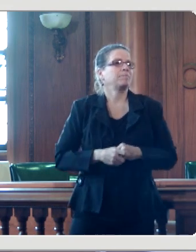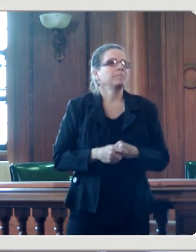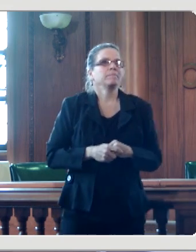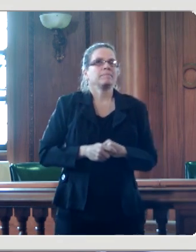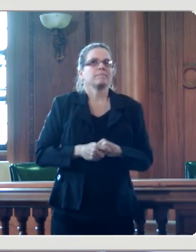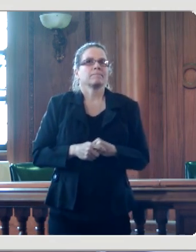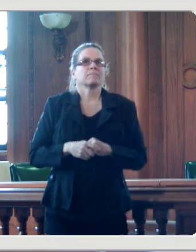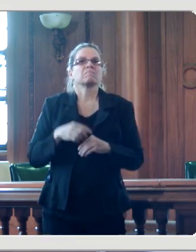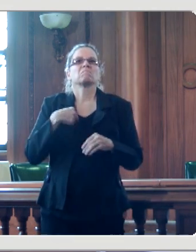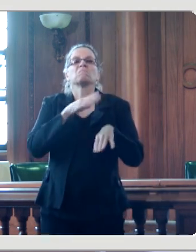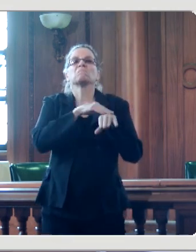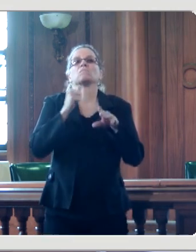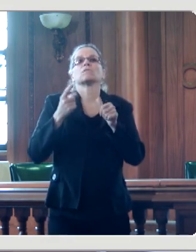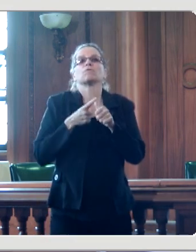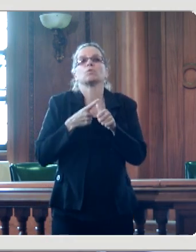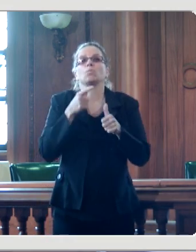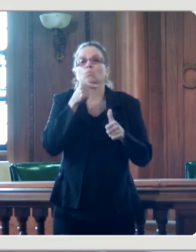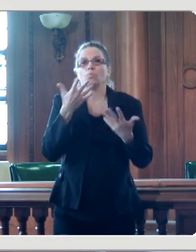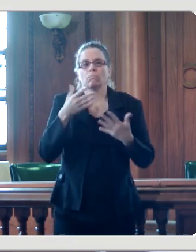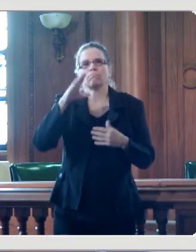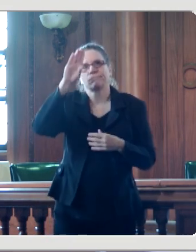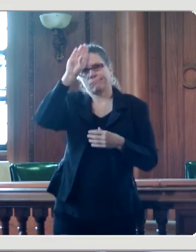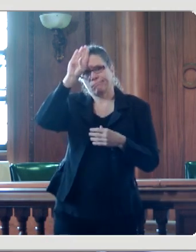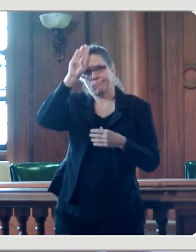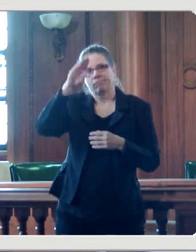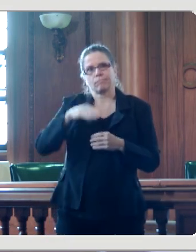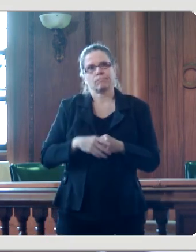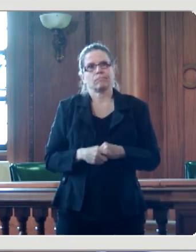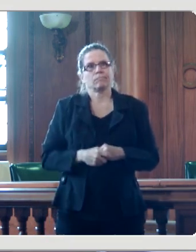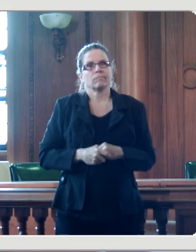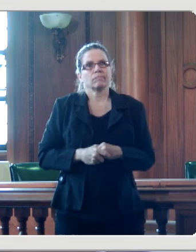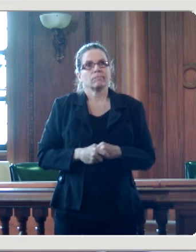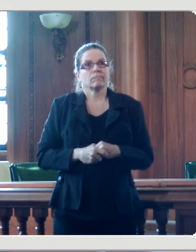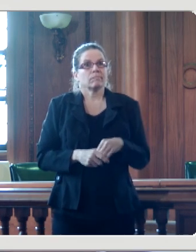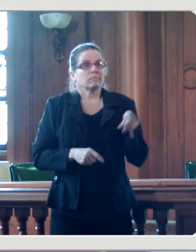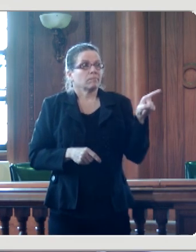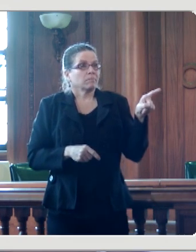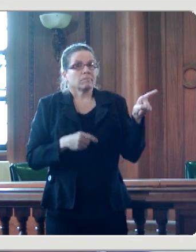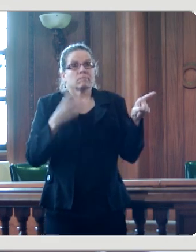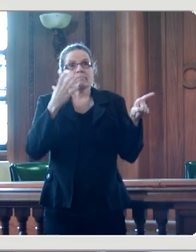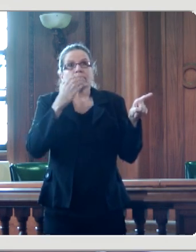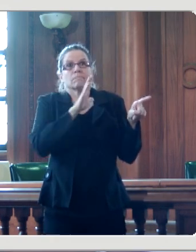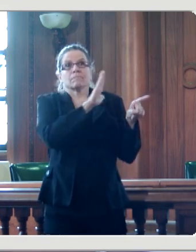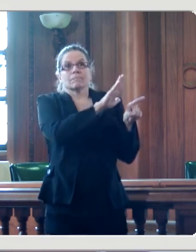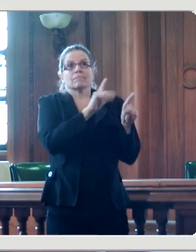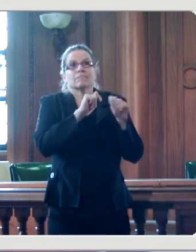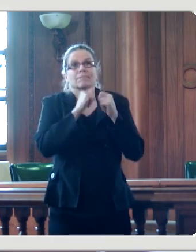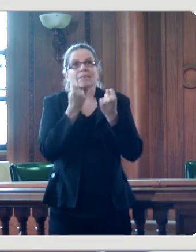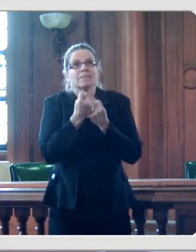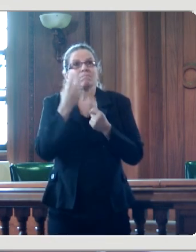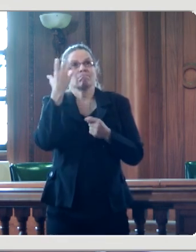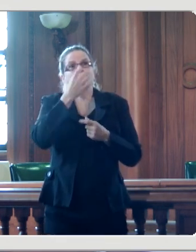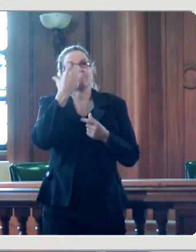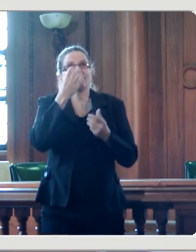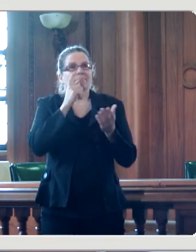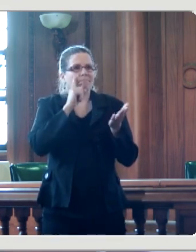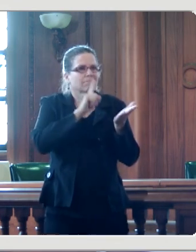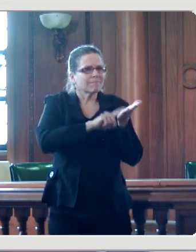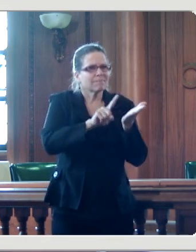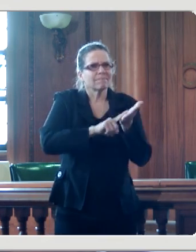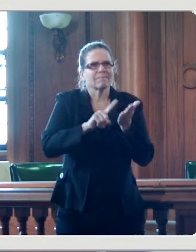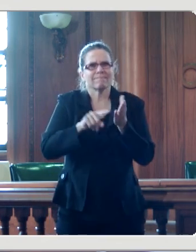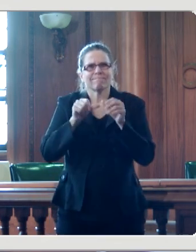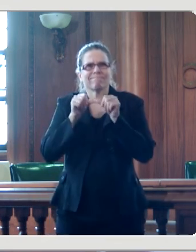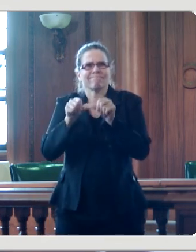Calvi. And again, to he and his team, tremendous round-the-clock work, 24/7, on being